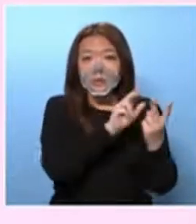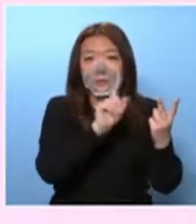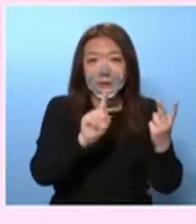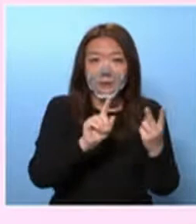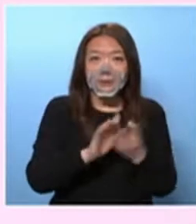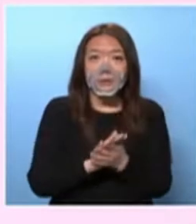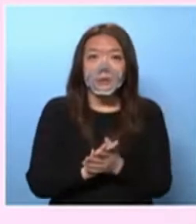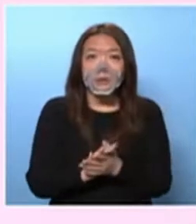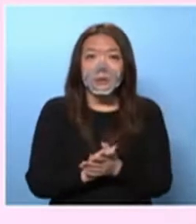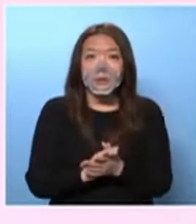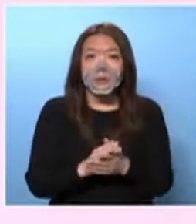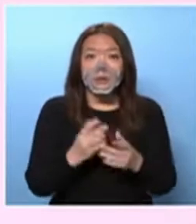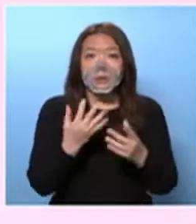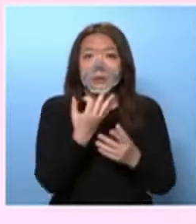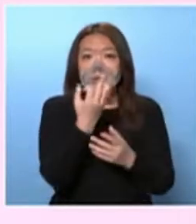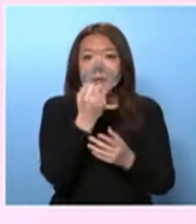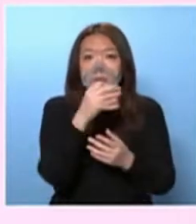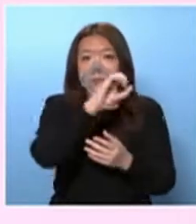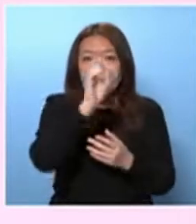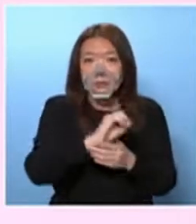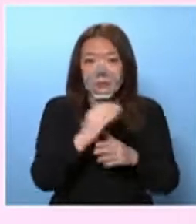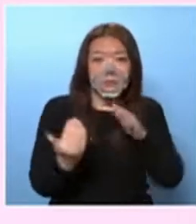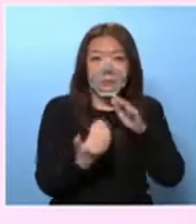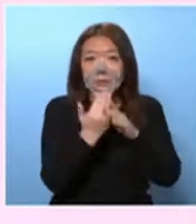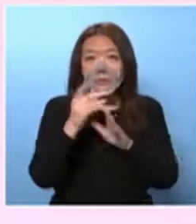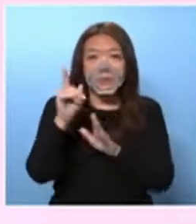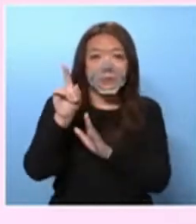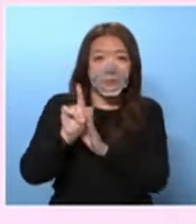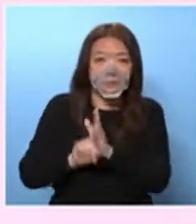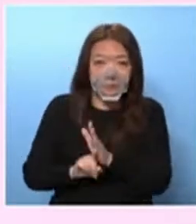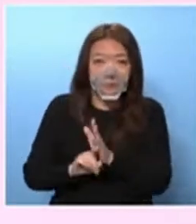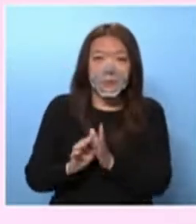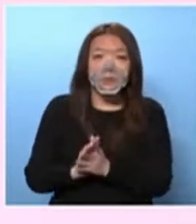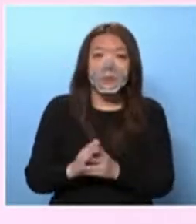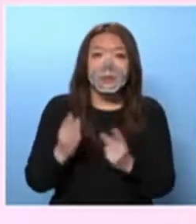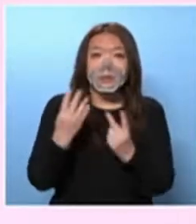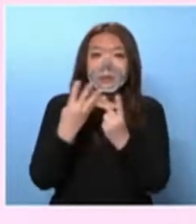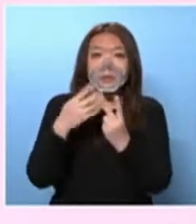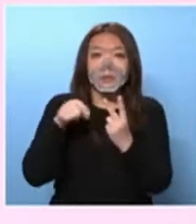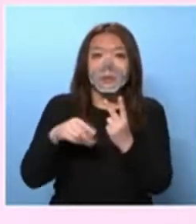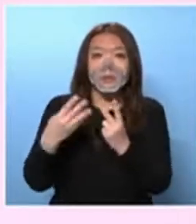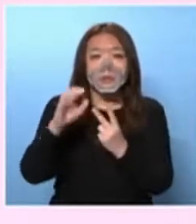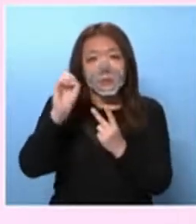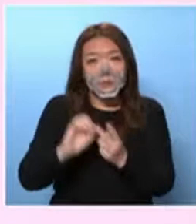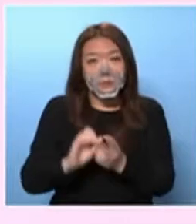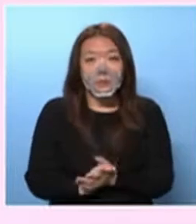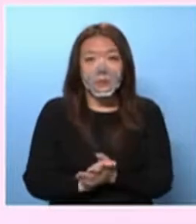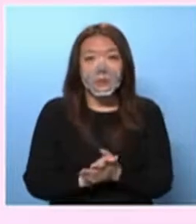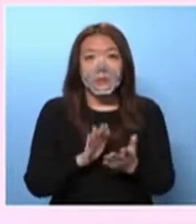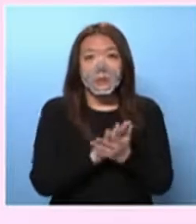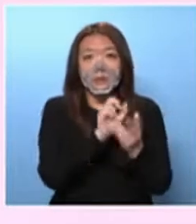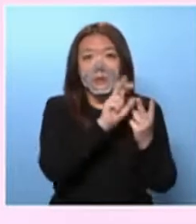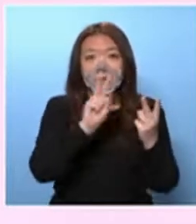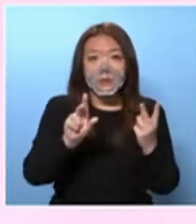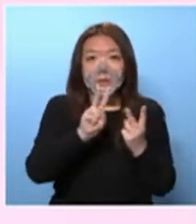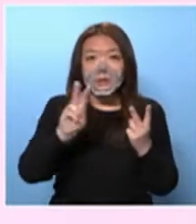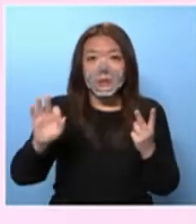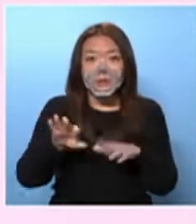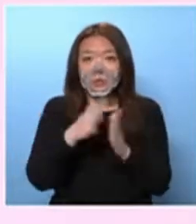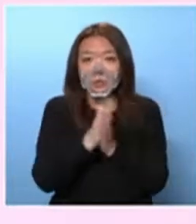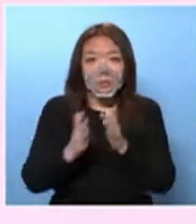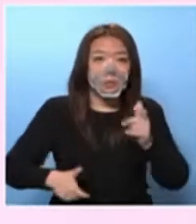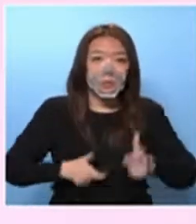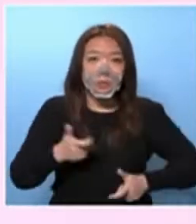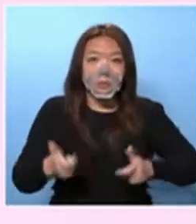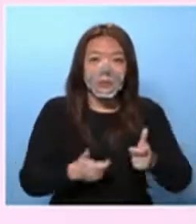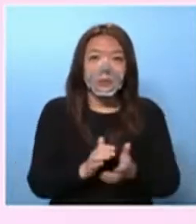the peak of 30% in year 2020-21 to 24.4%. Total government expenditure for year